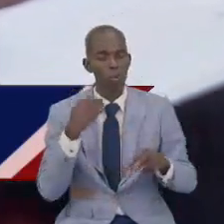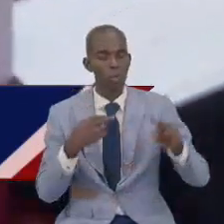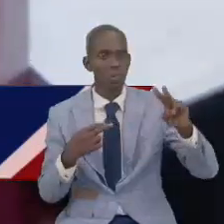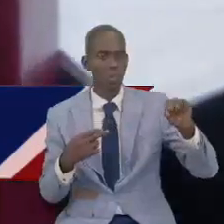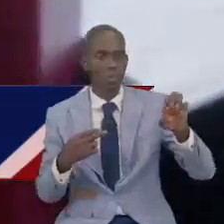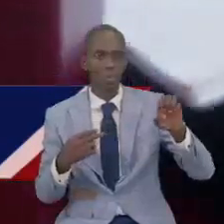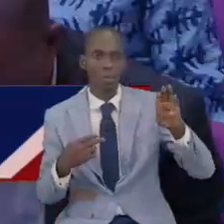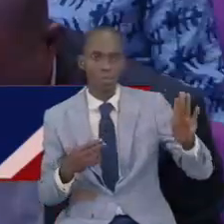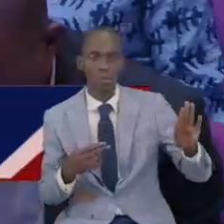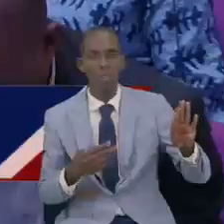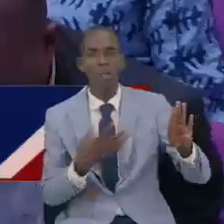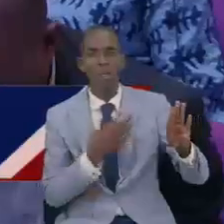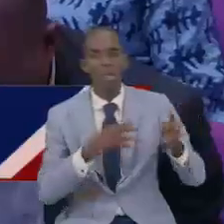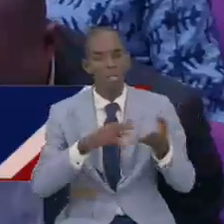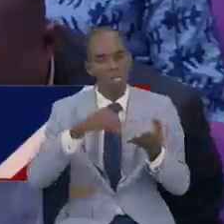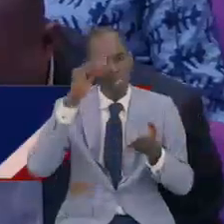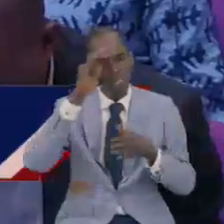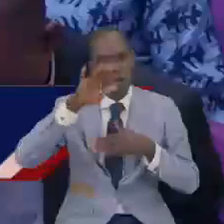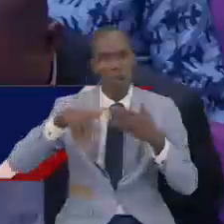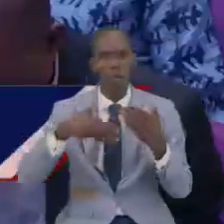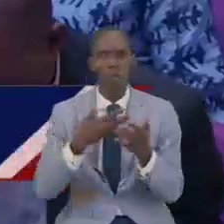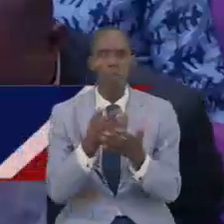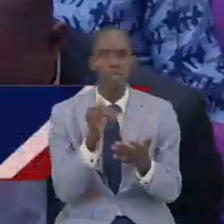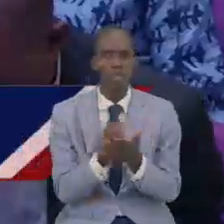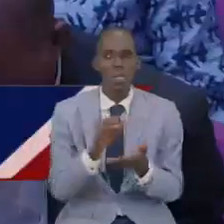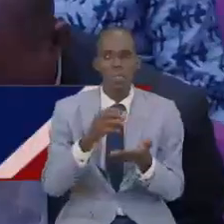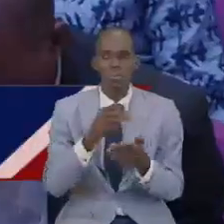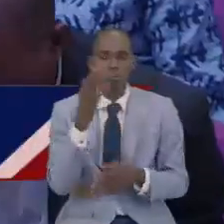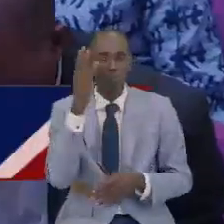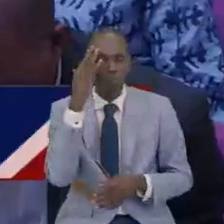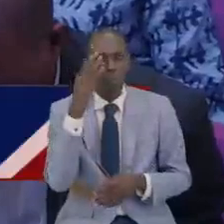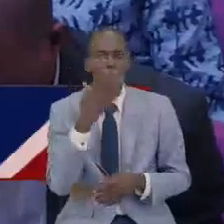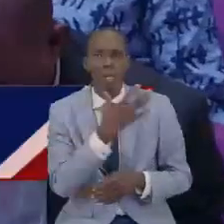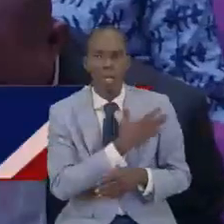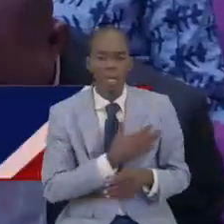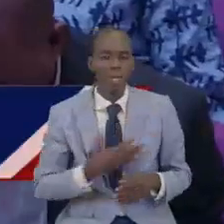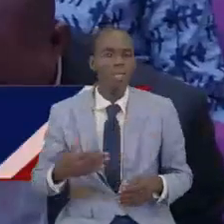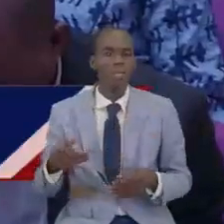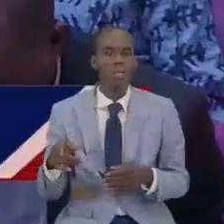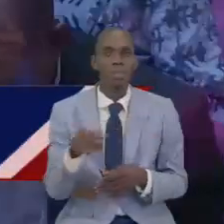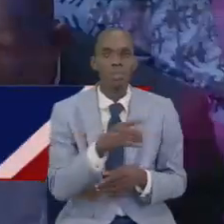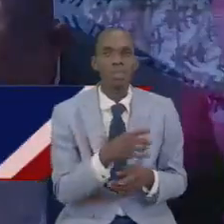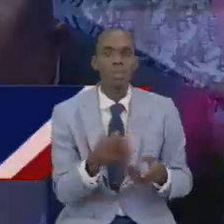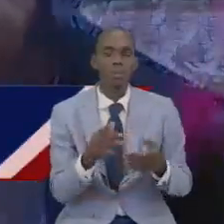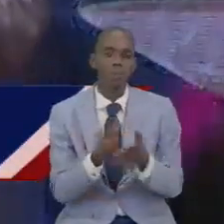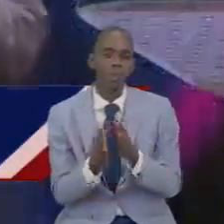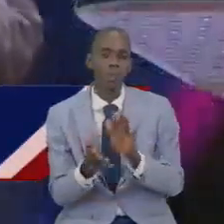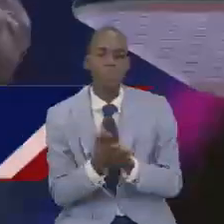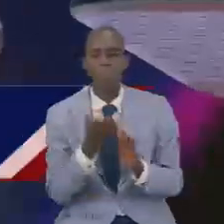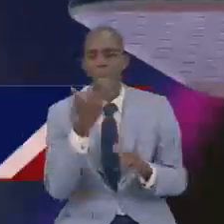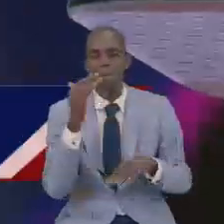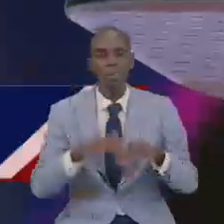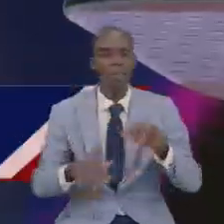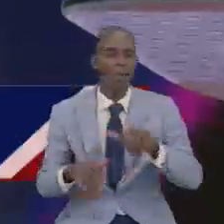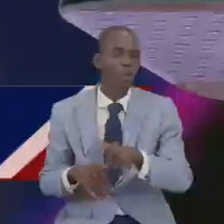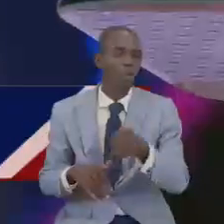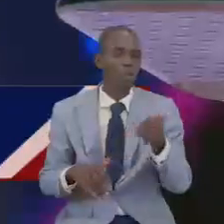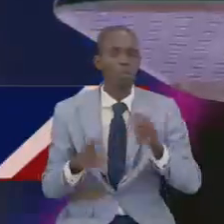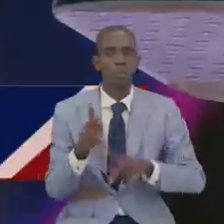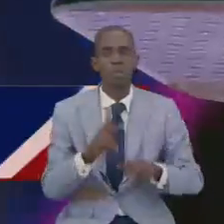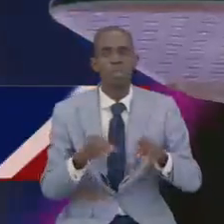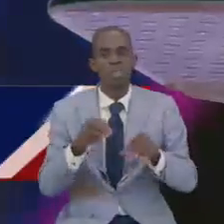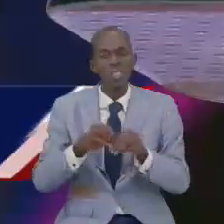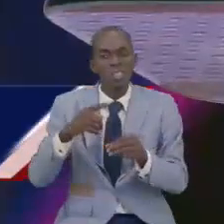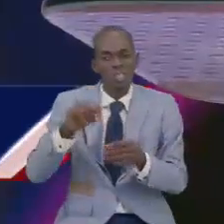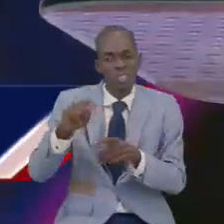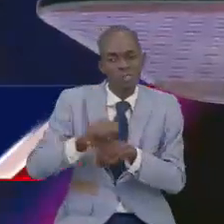they learned all that knowledge, and they became better than all the rest of the people in the training of